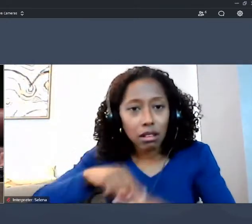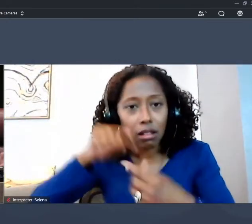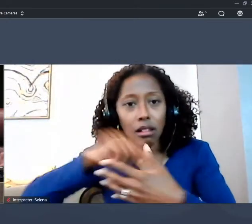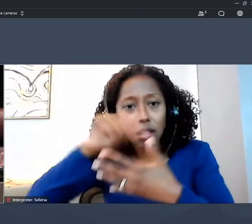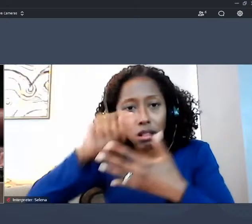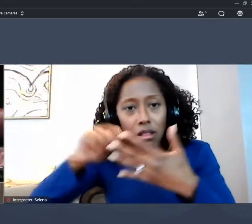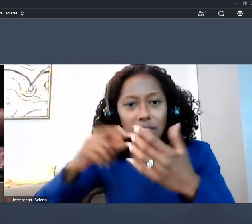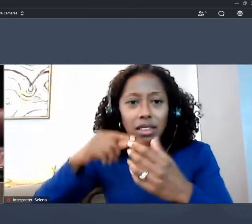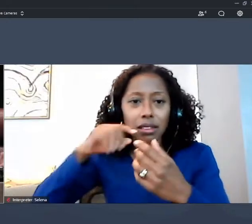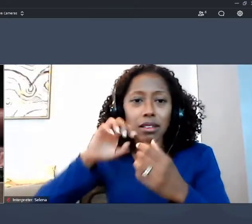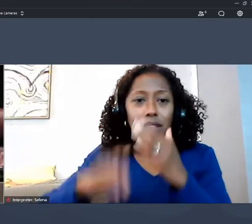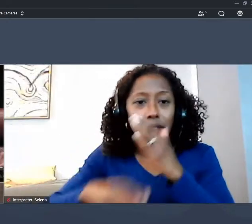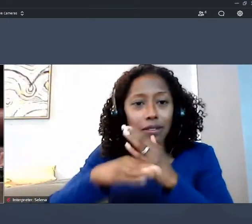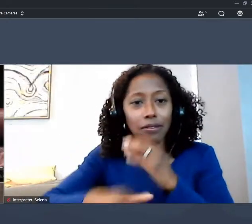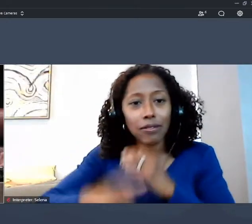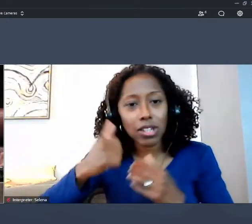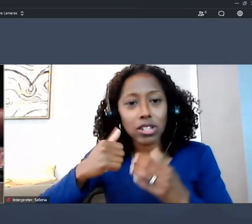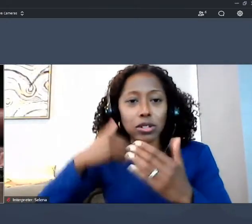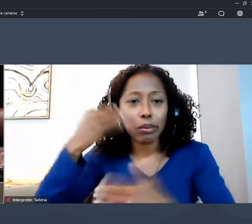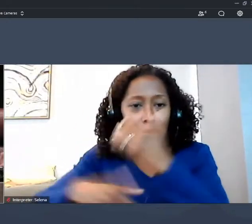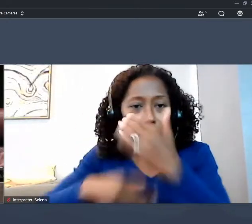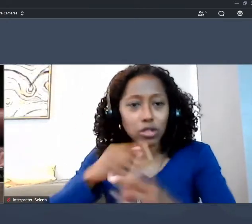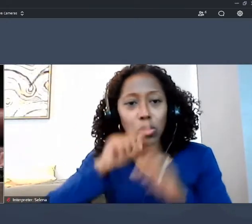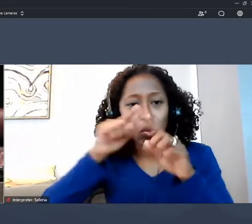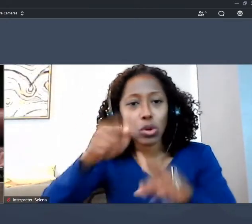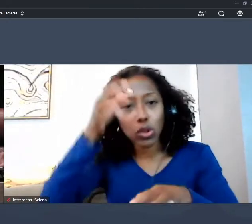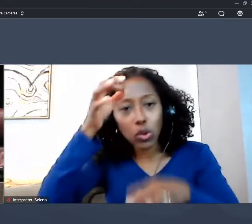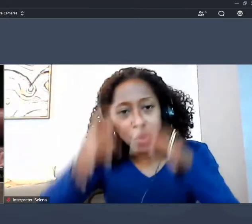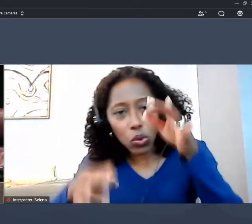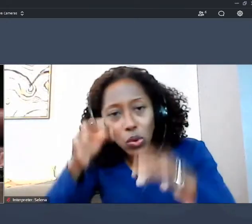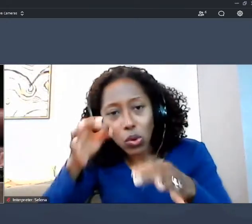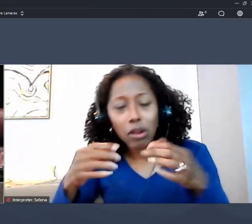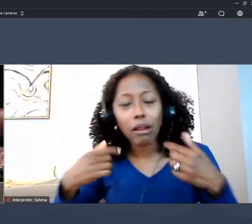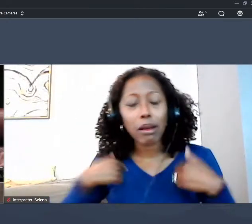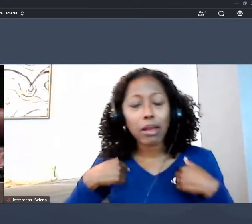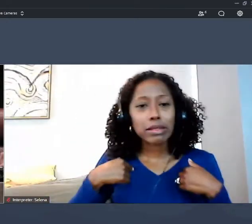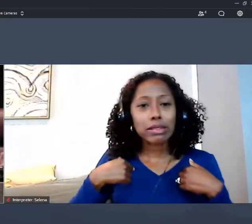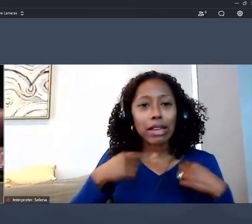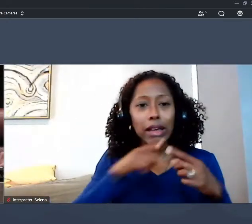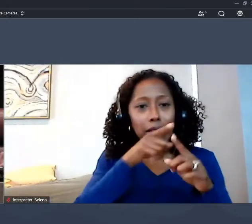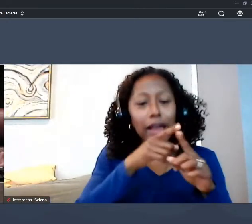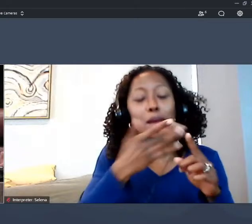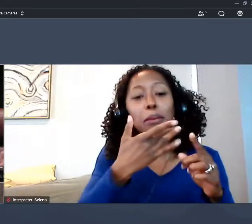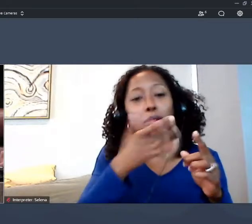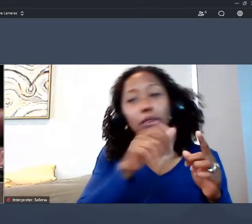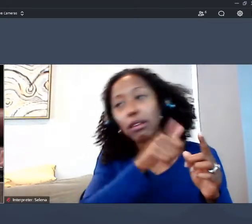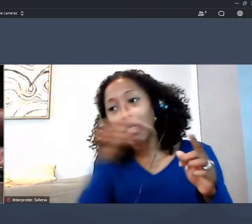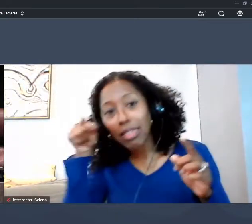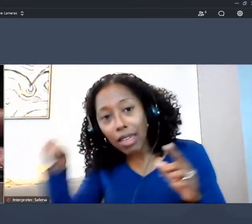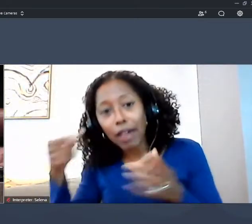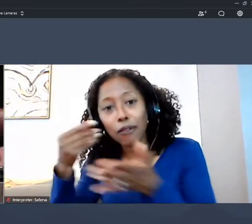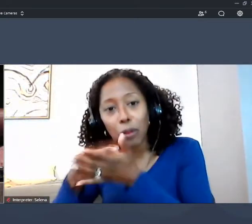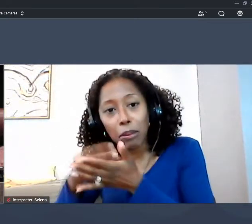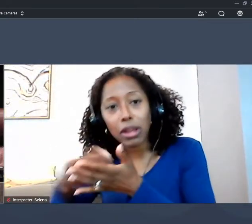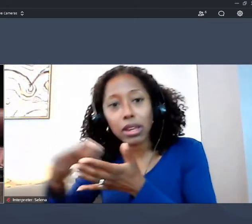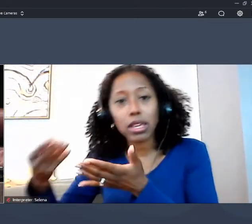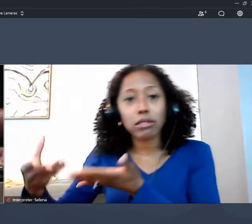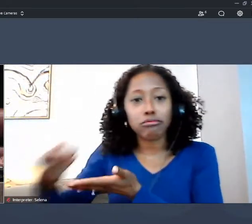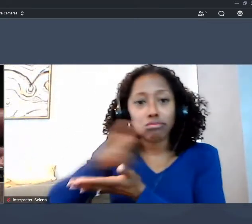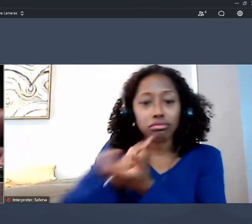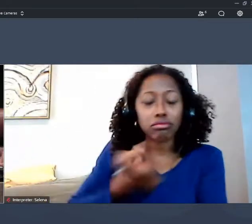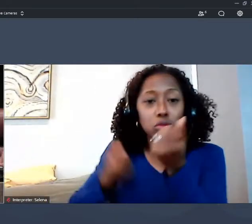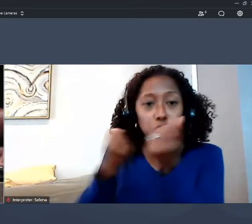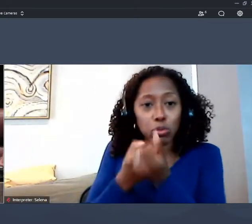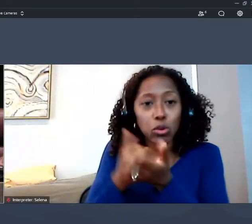through the eviction process, going down to General Sessions Court, I can instead take this route to do so. So I would like to hear how we